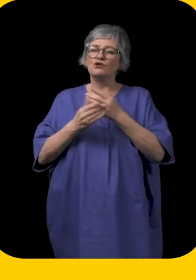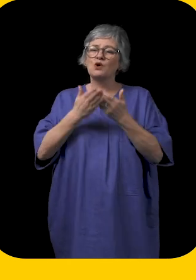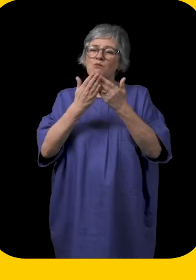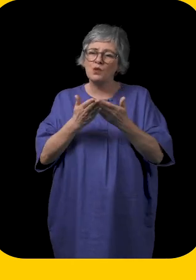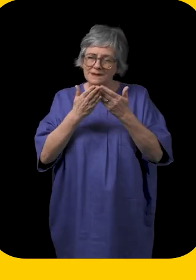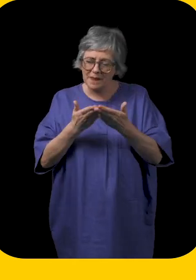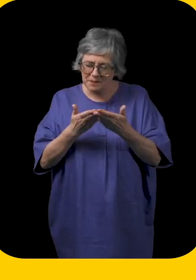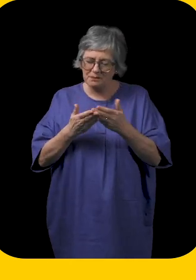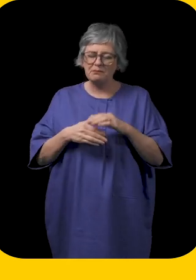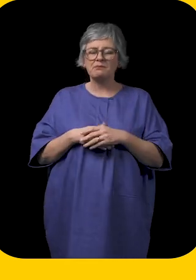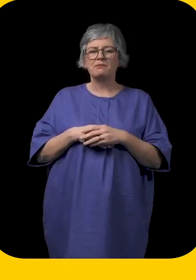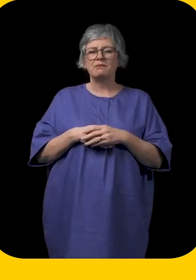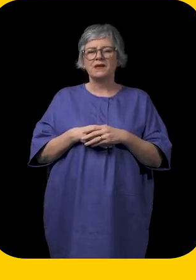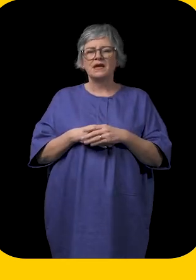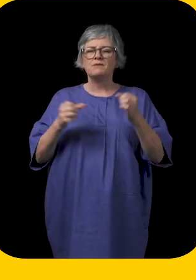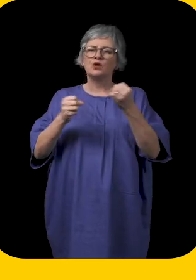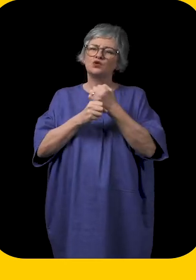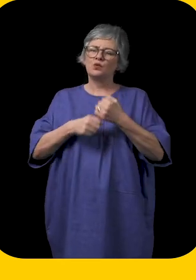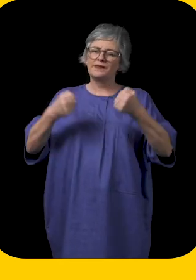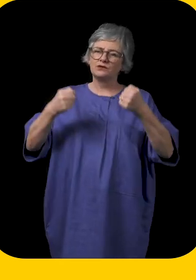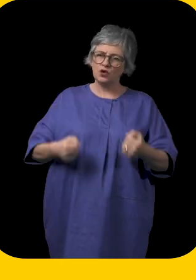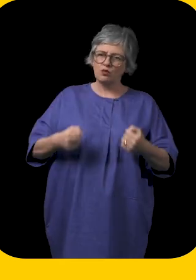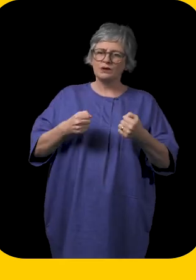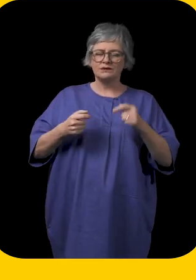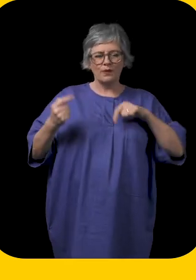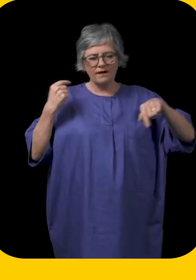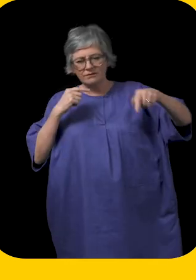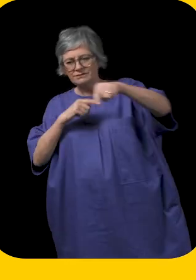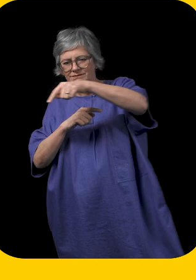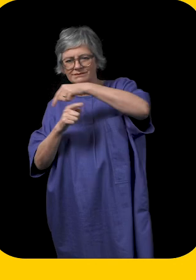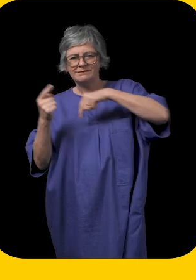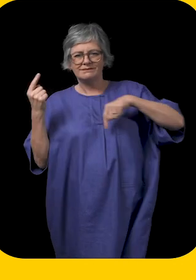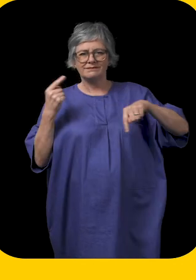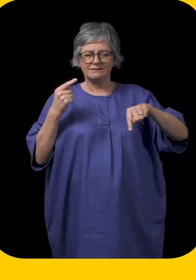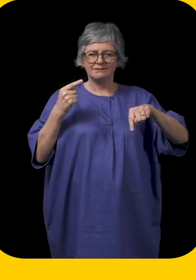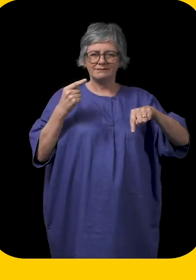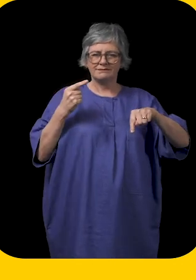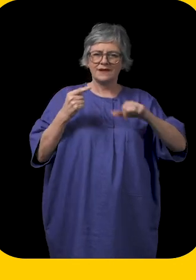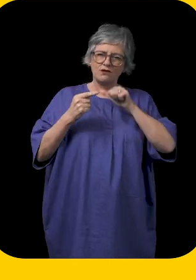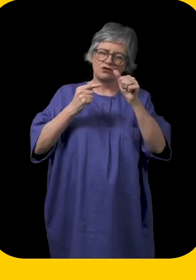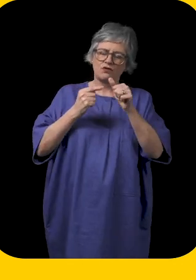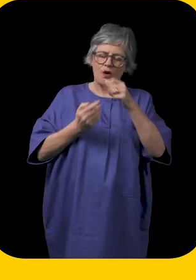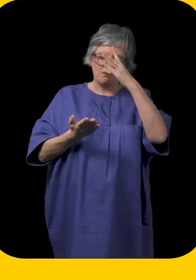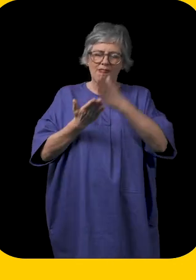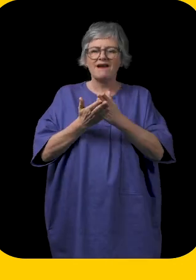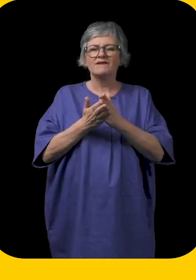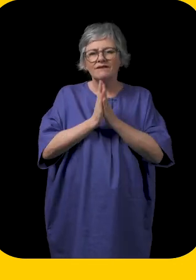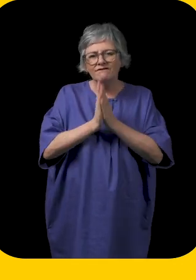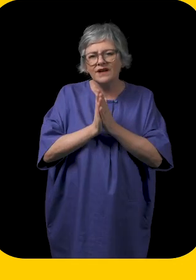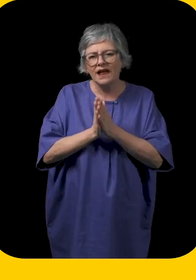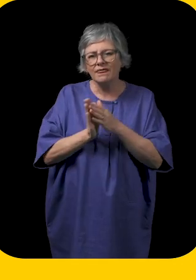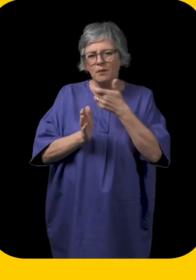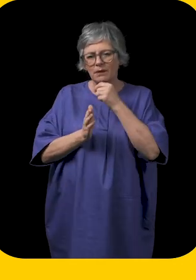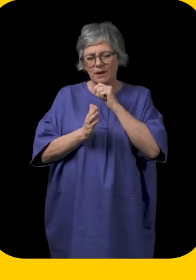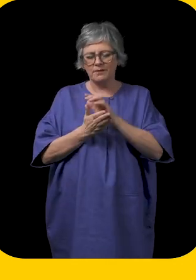Muslim. Yeah, so it's to do with the dominance of the secular you know, atheist you know, climate.